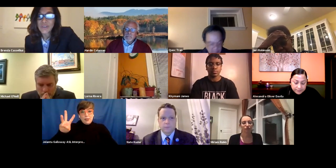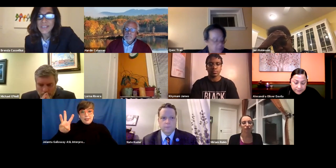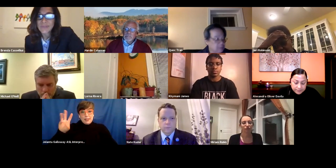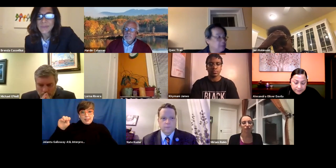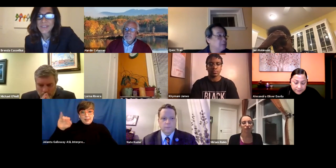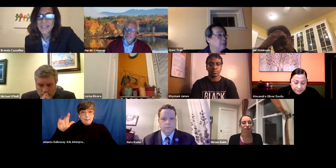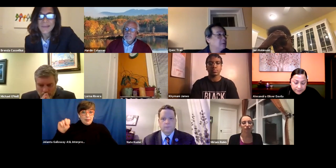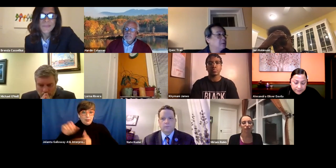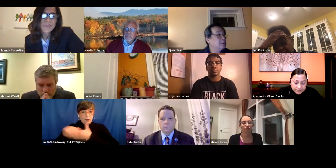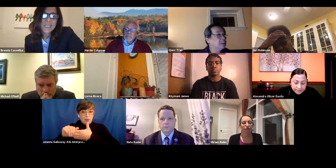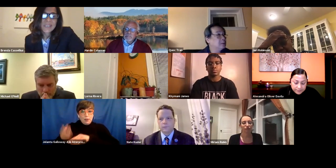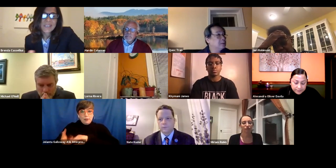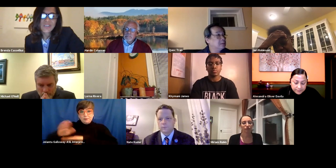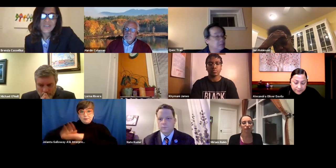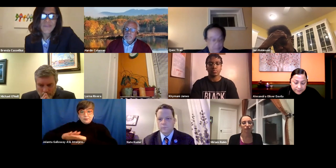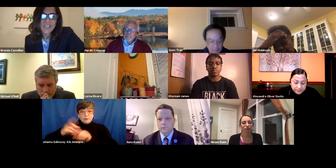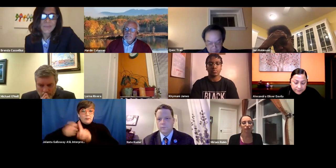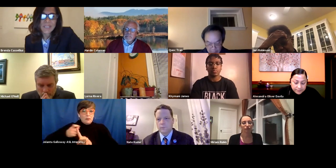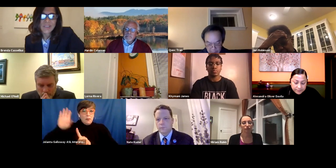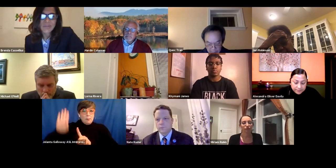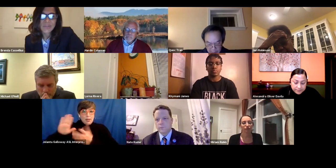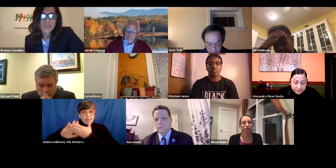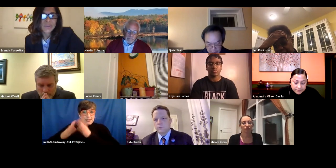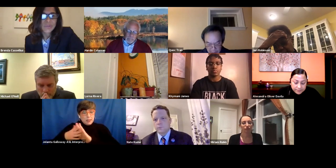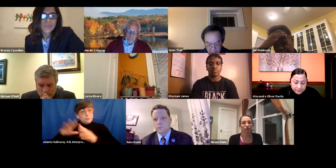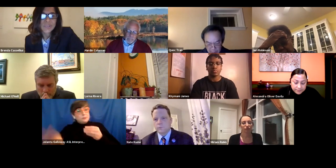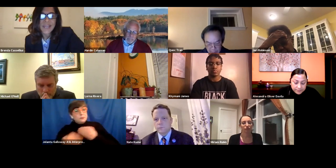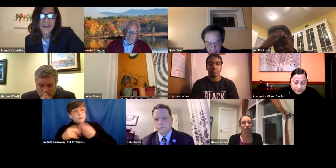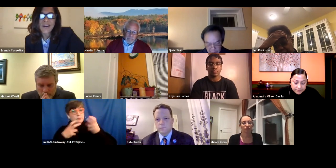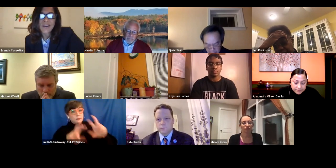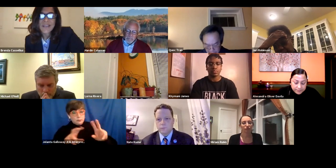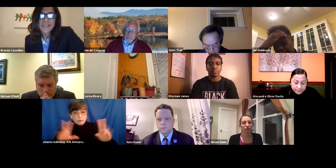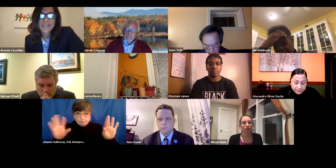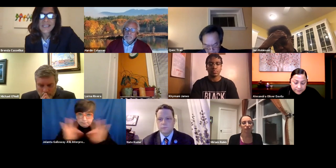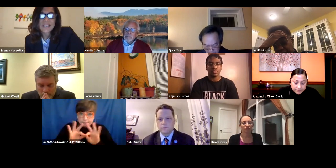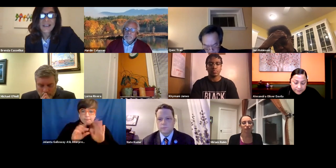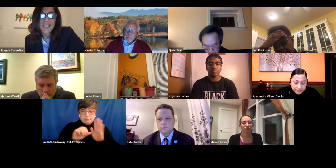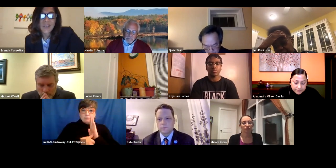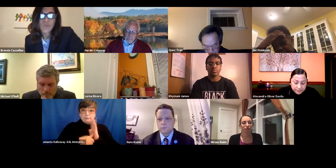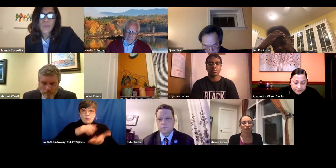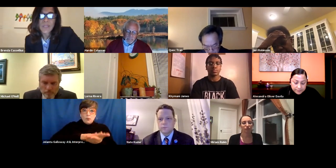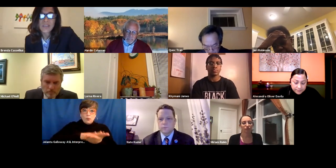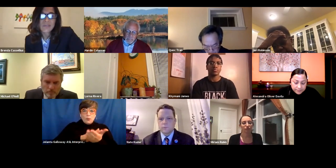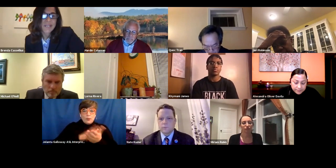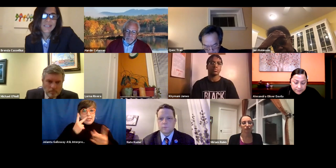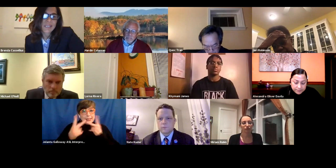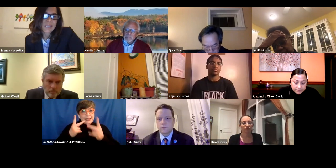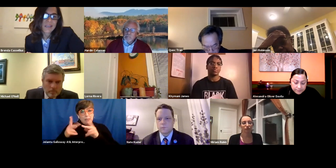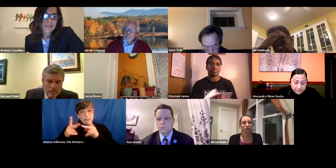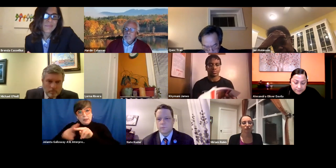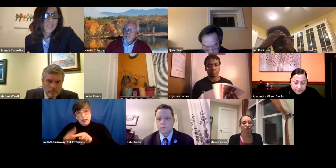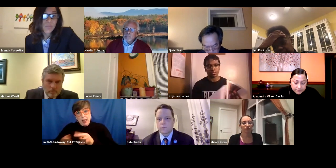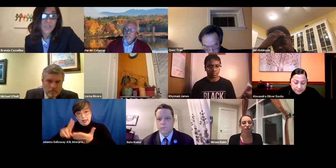million increase from the city. The additional investment is to ensure schools that are seeing declining enrollments do not